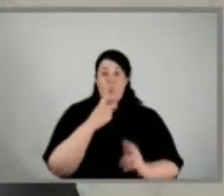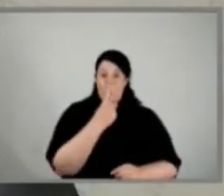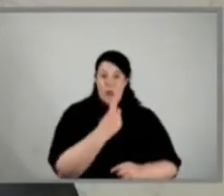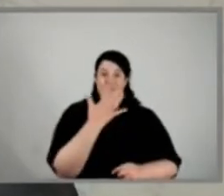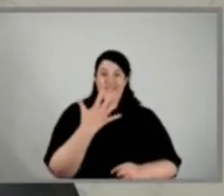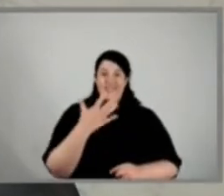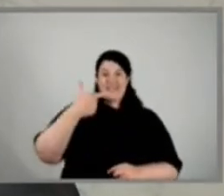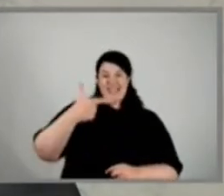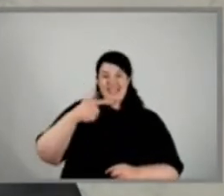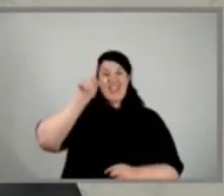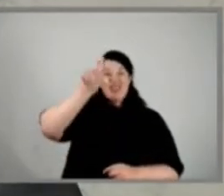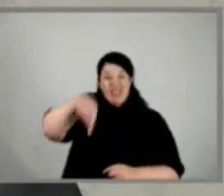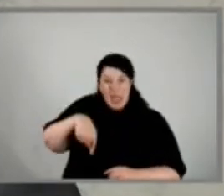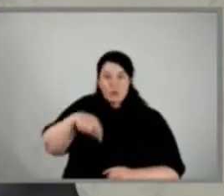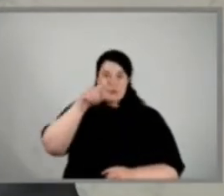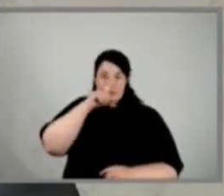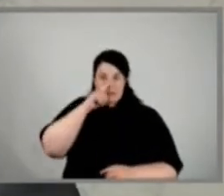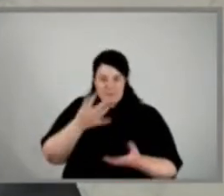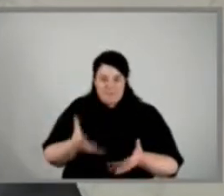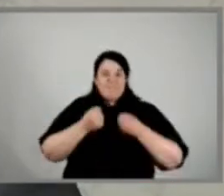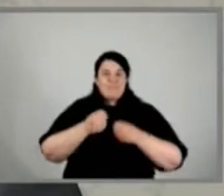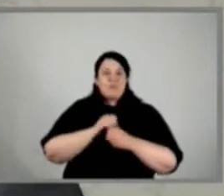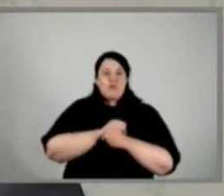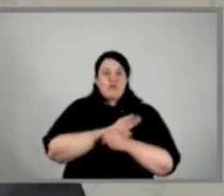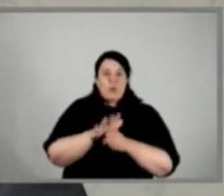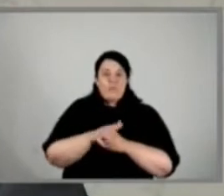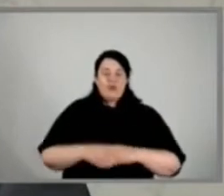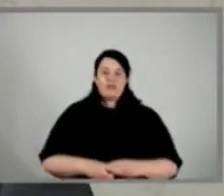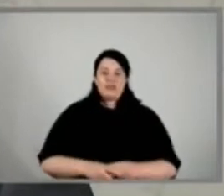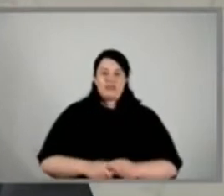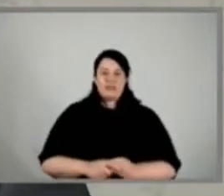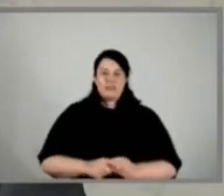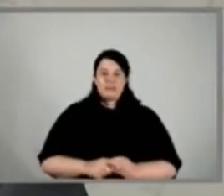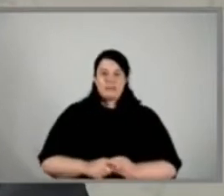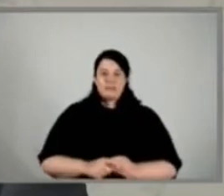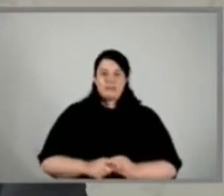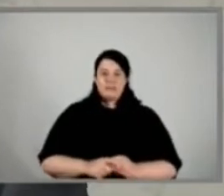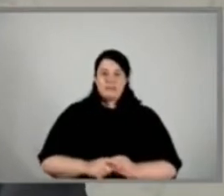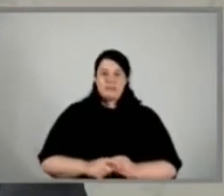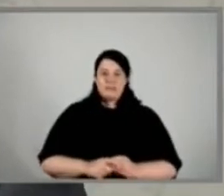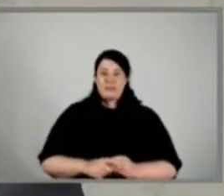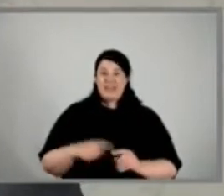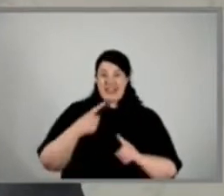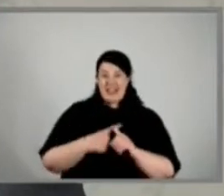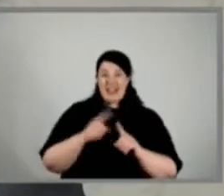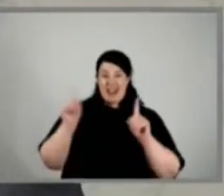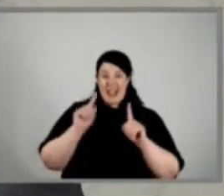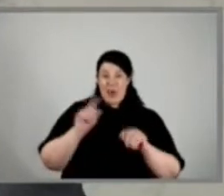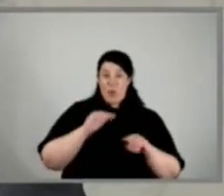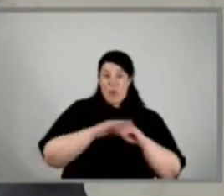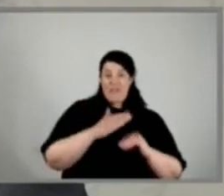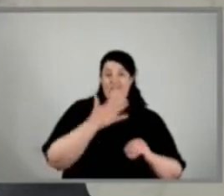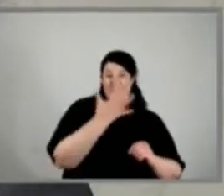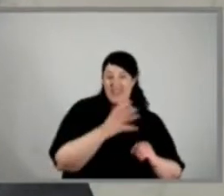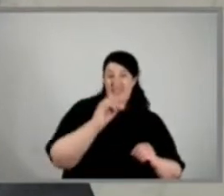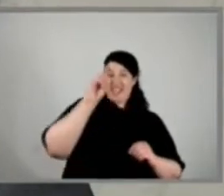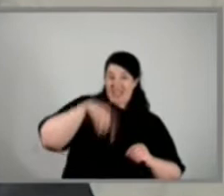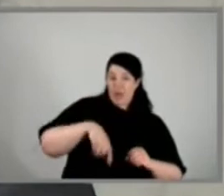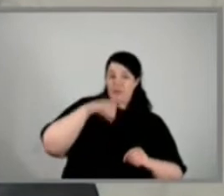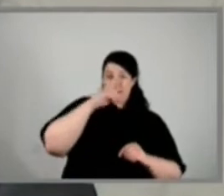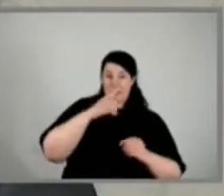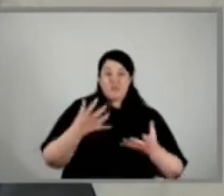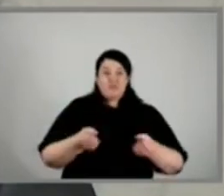157,000 people have been diagnosed. And they have now over 50,000 people have died from this virus. In the